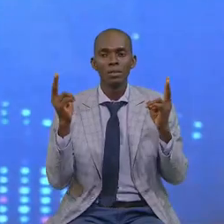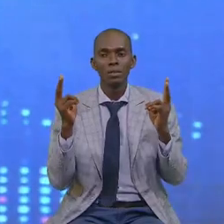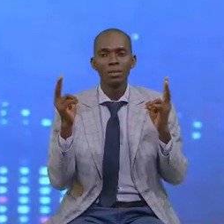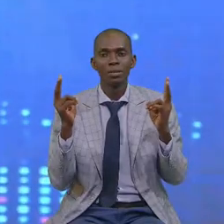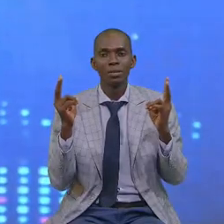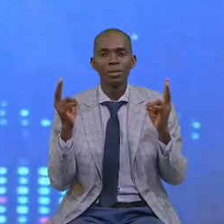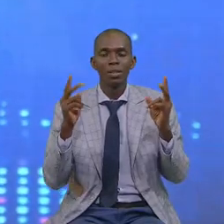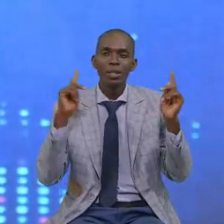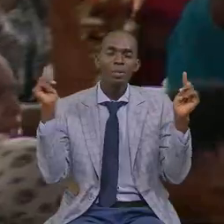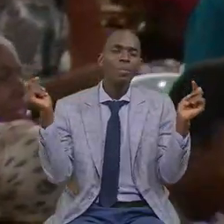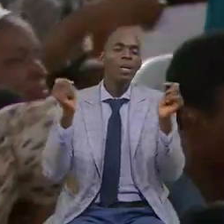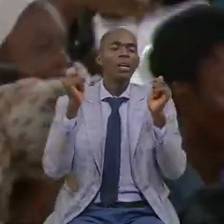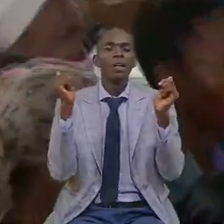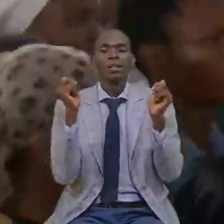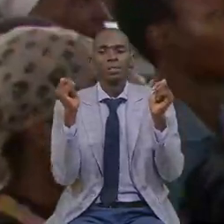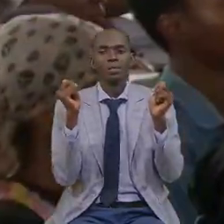Triumph.